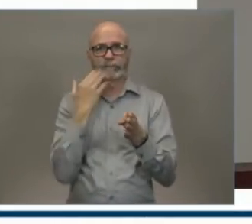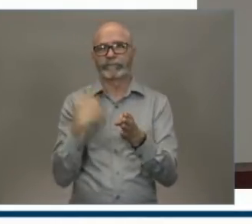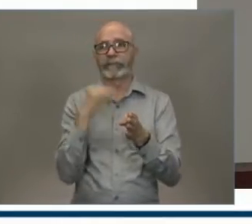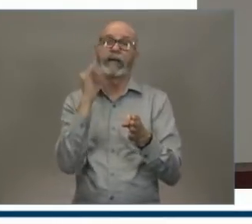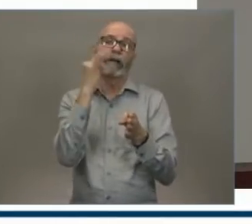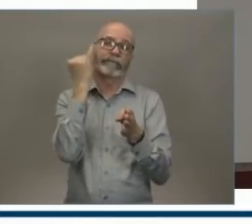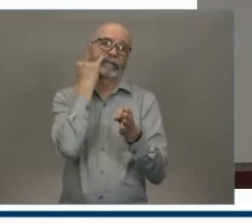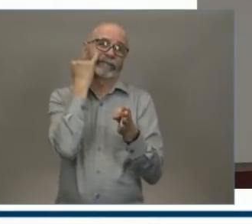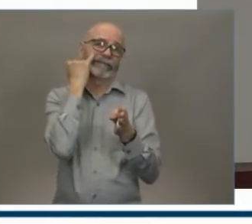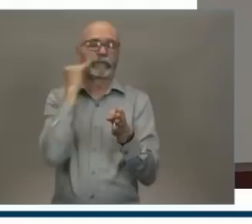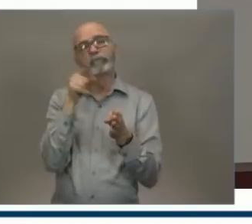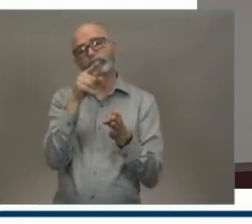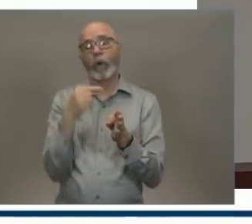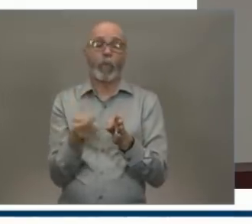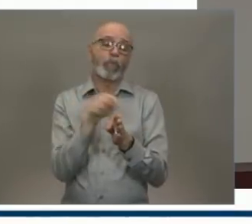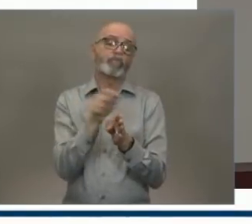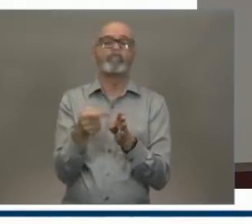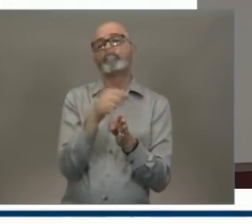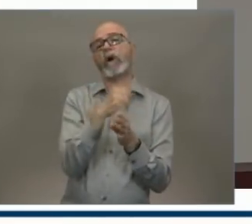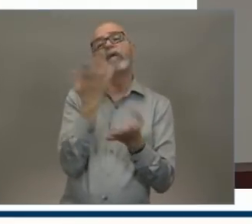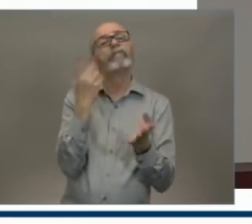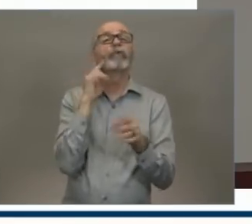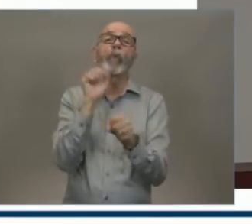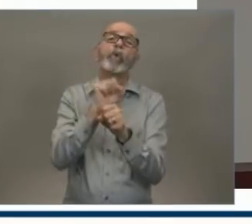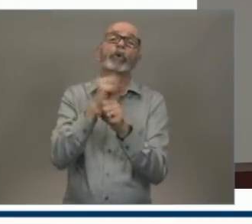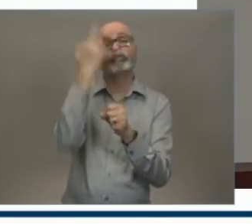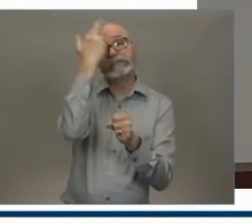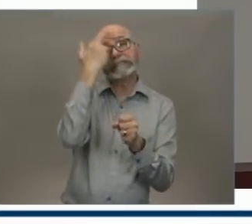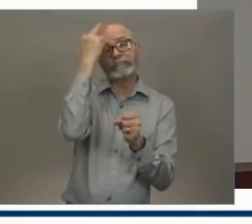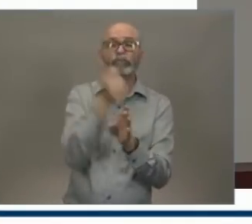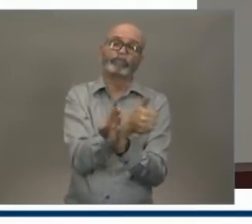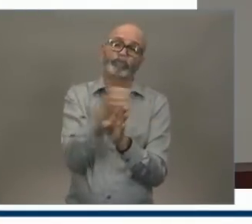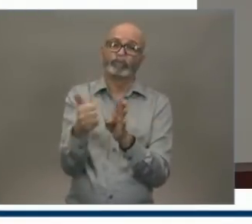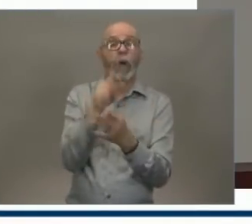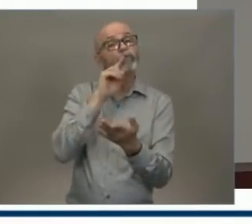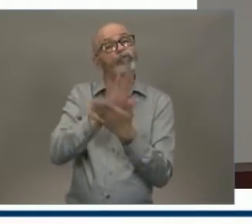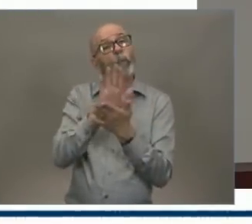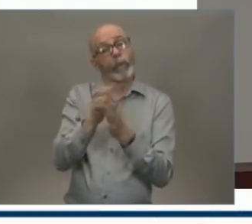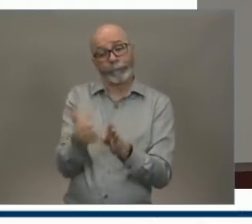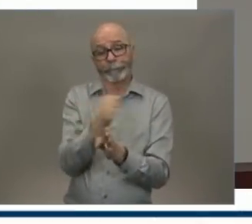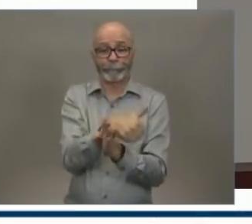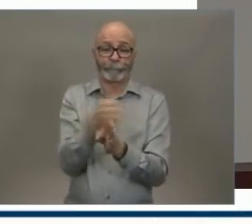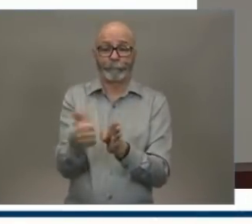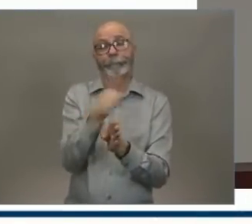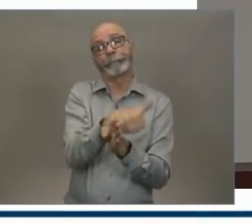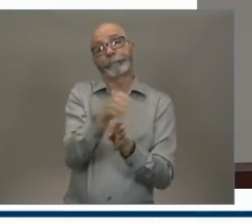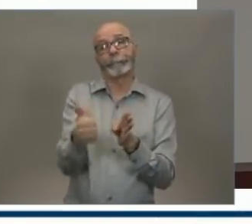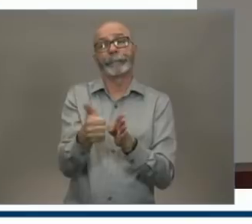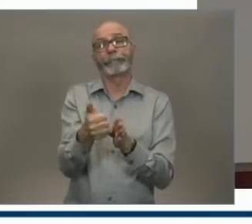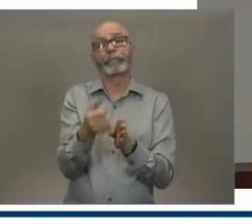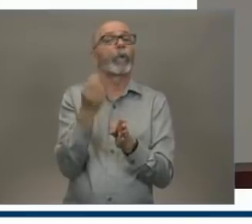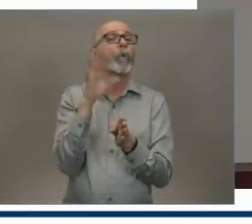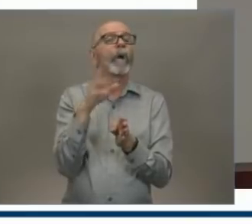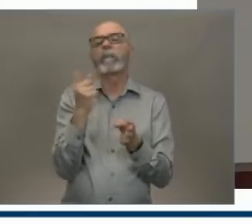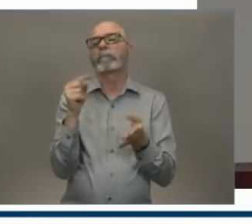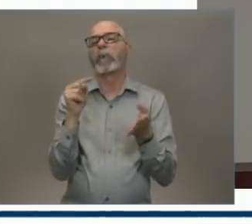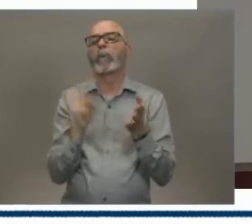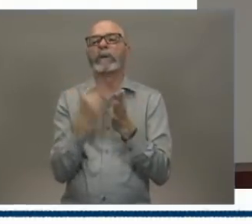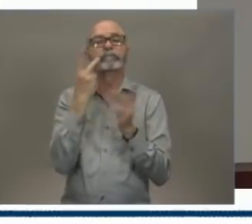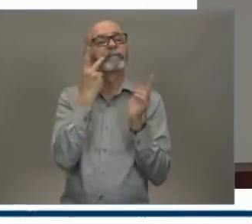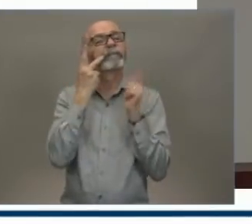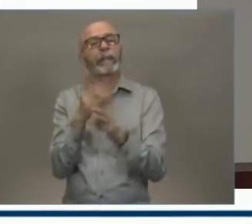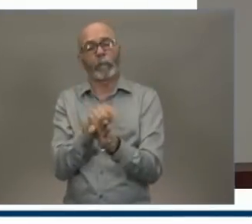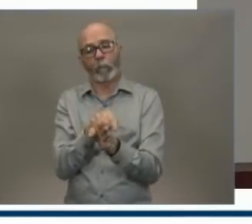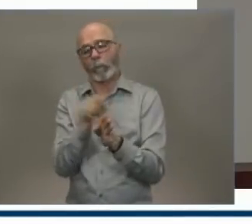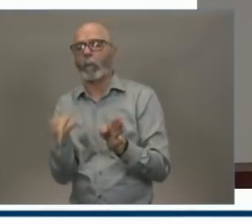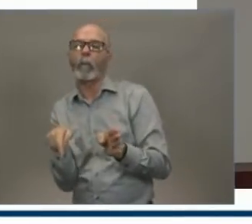basis between the two provinces for work or for school, or if you need to travel on a one-time or an occasional basis, again,